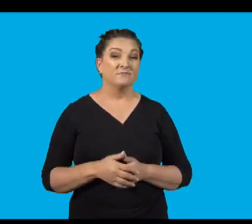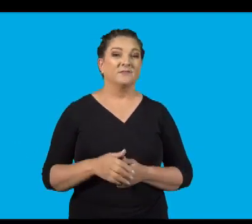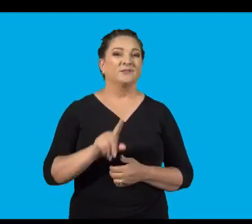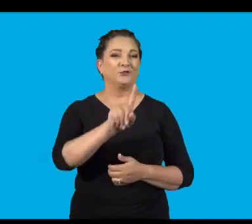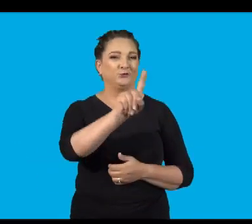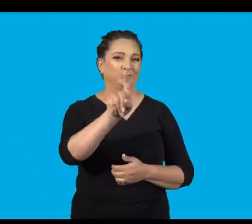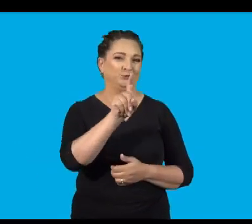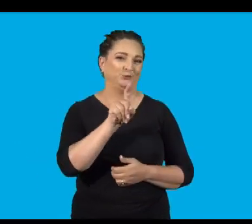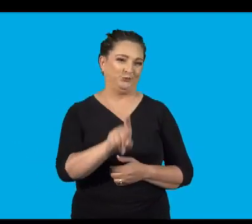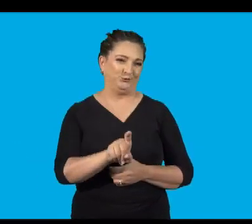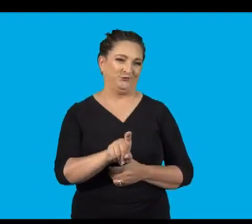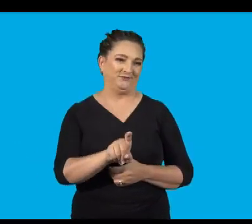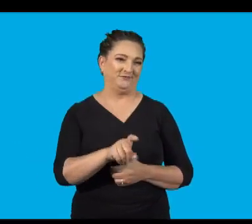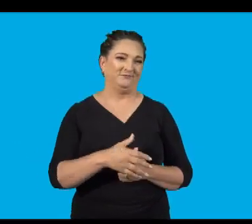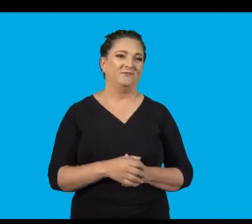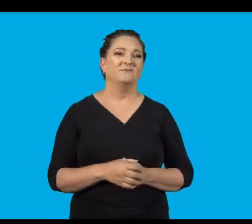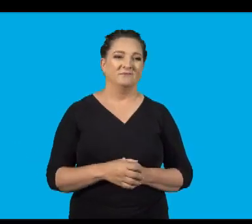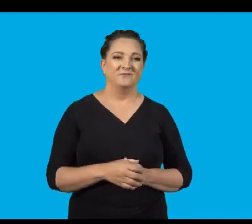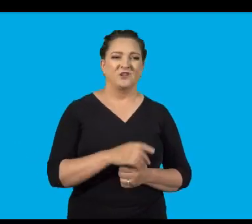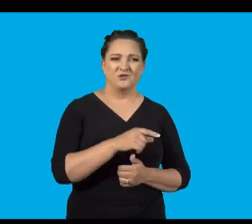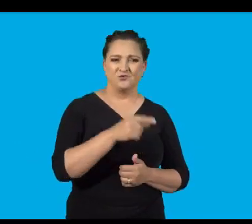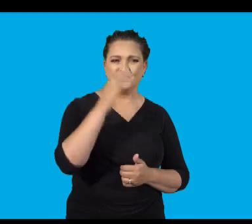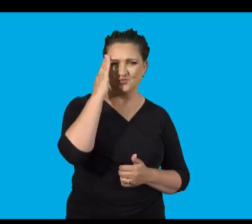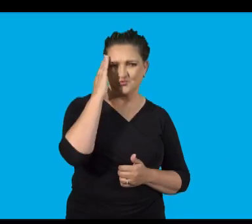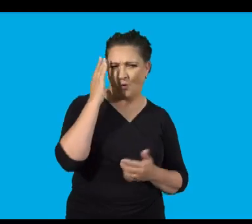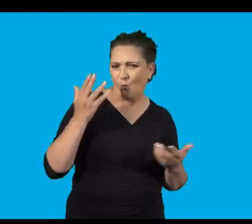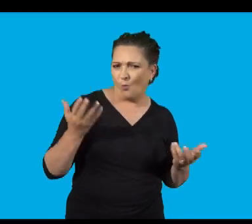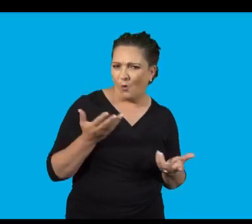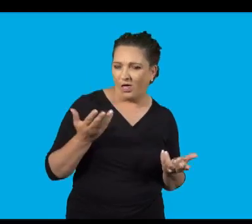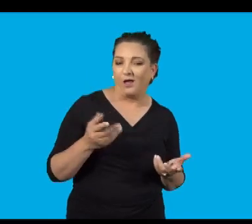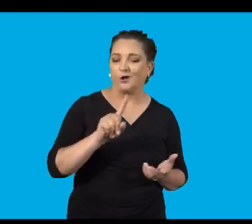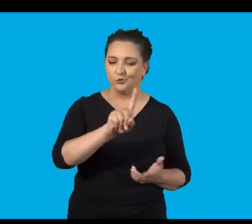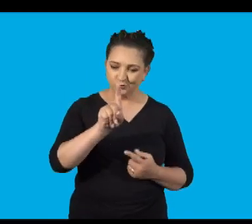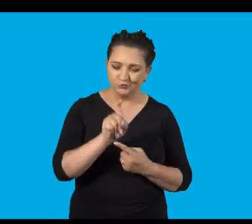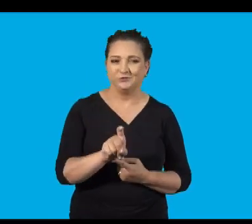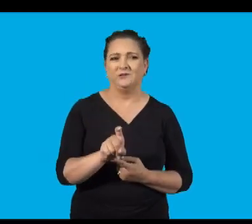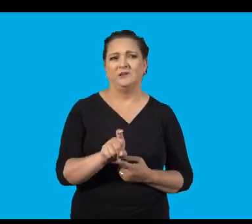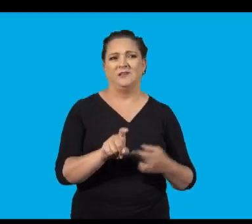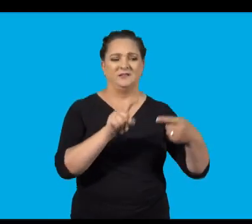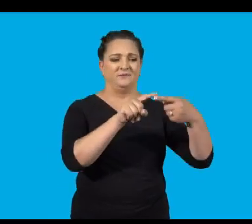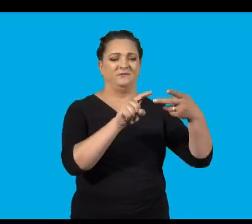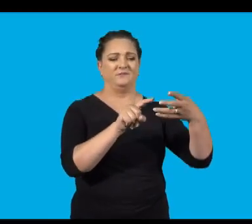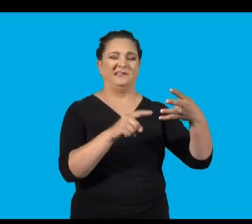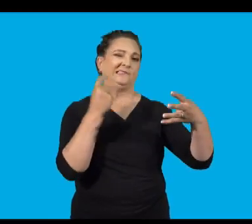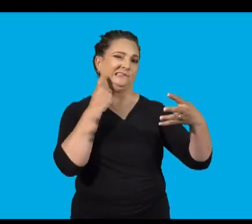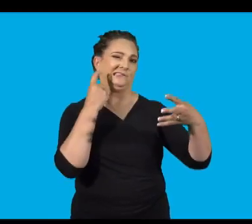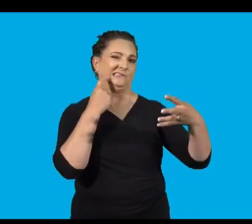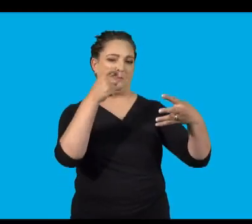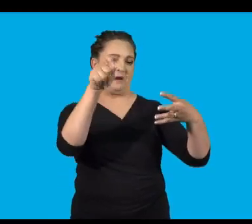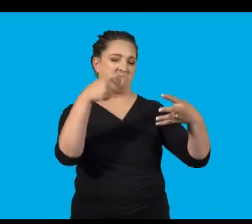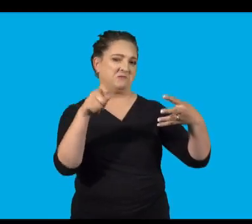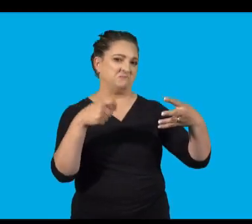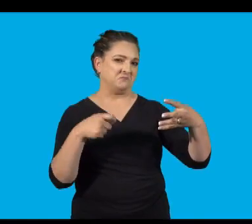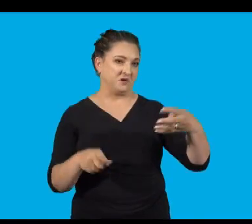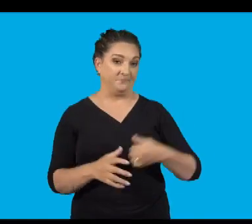from my reading that we need a question mark, all right? So that was 4 easy marks in the bag for